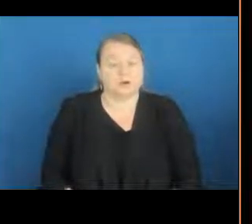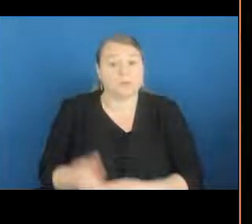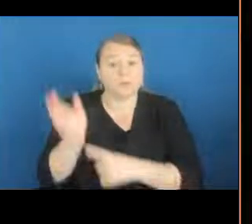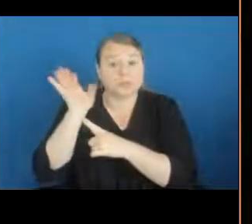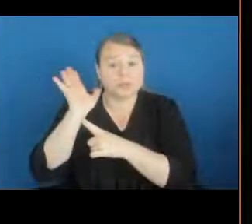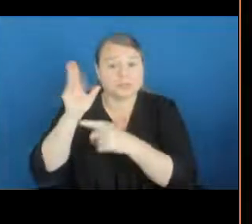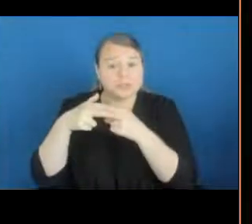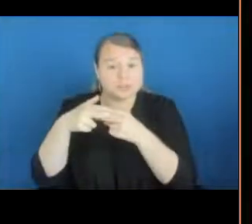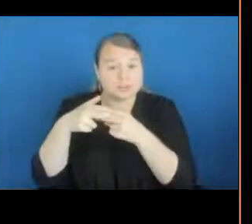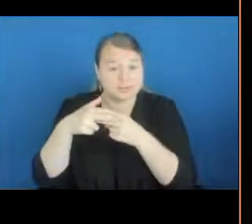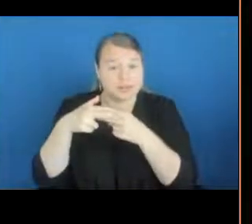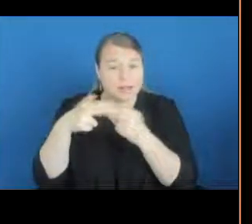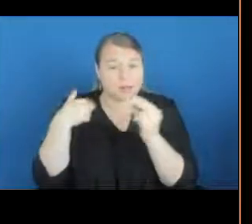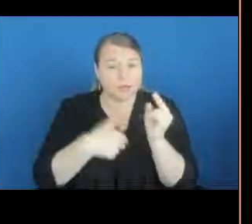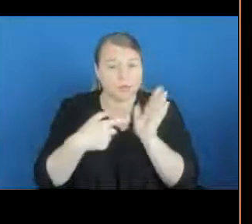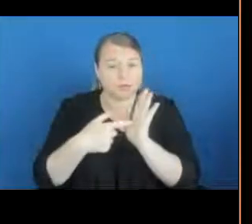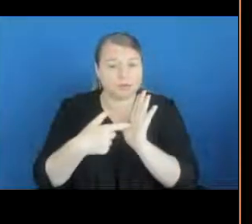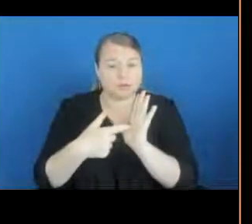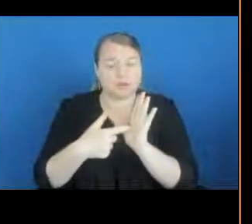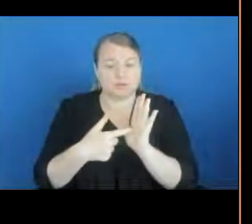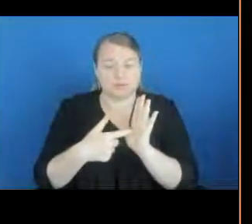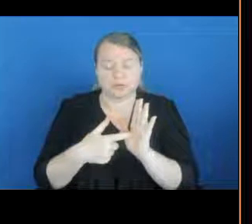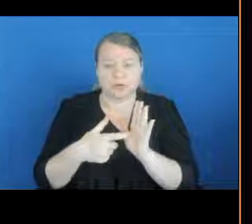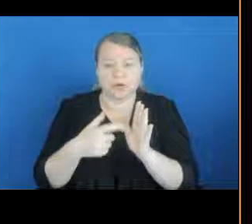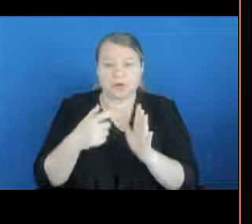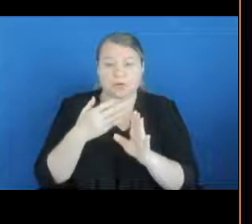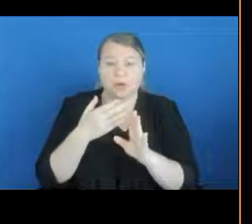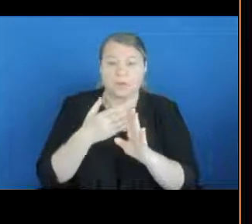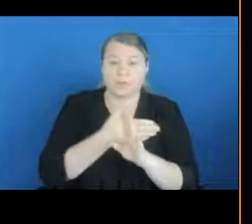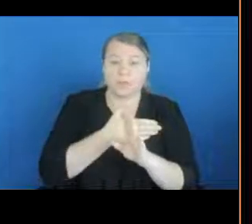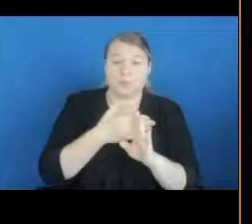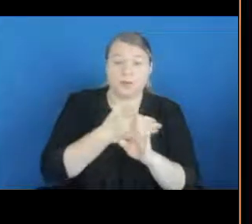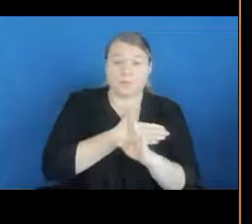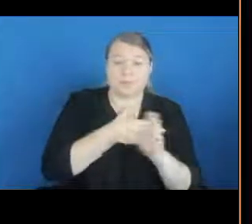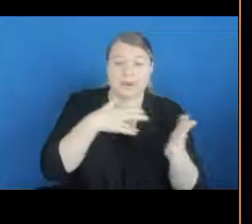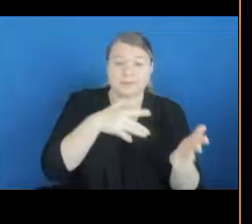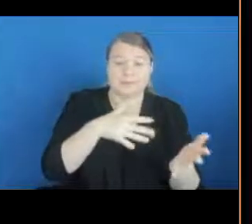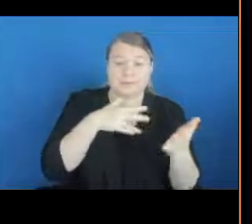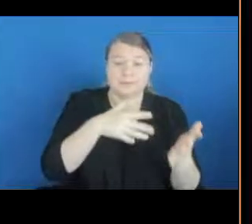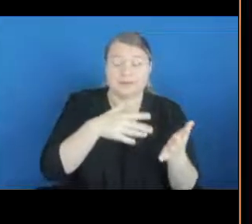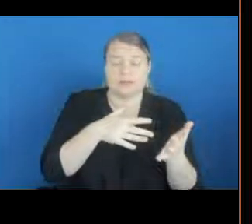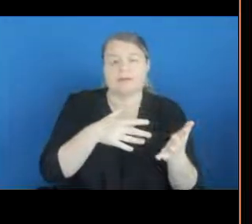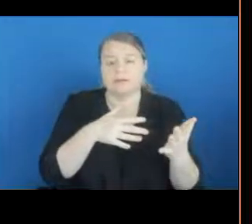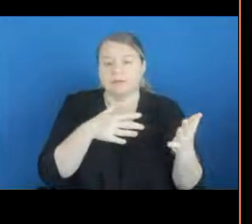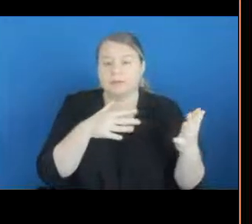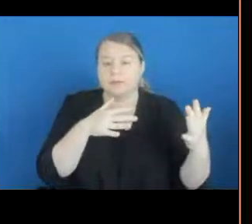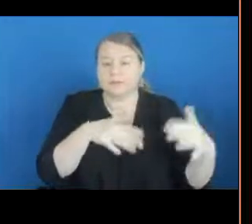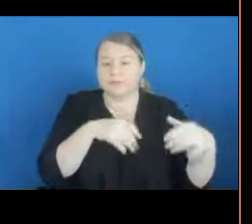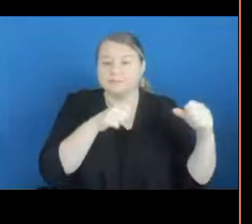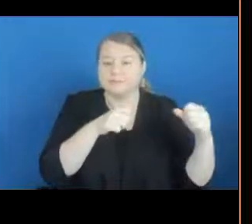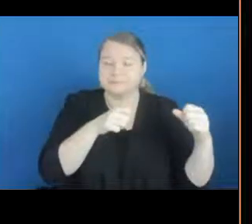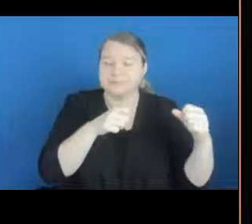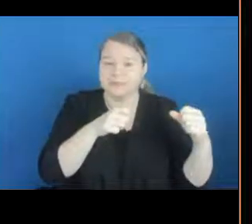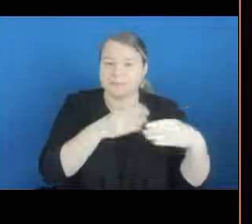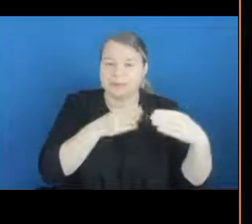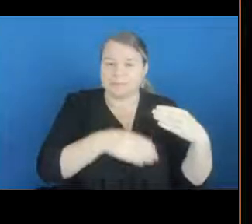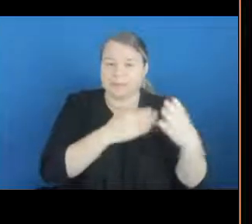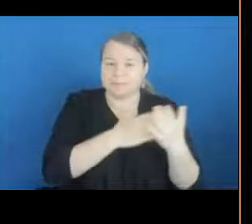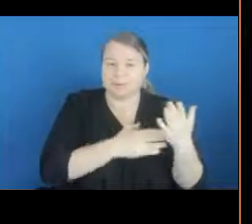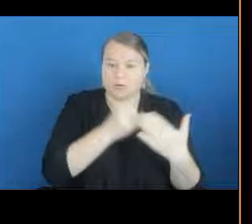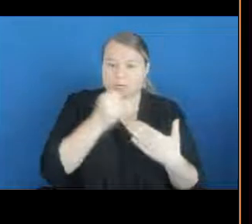presentation earlier, the preliminary noise study was completed as part of this project, and based on